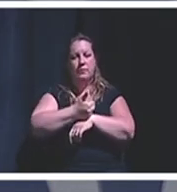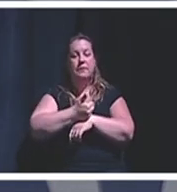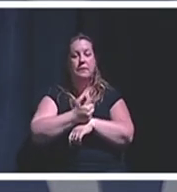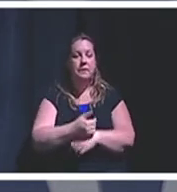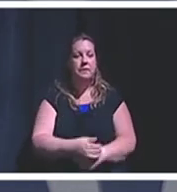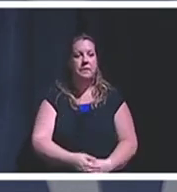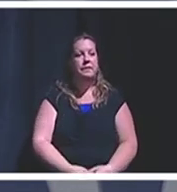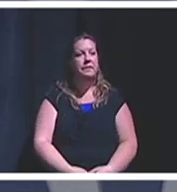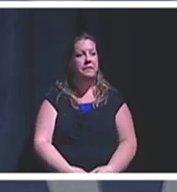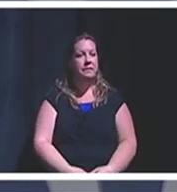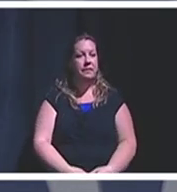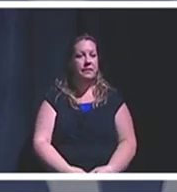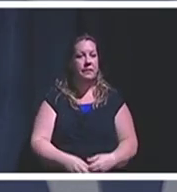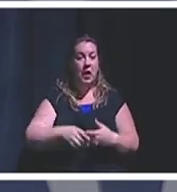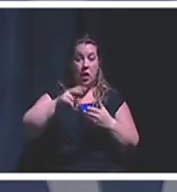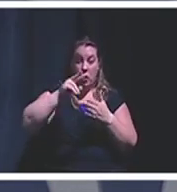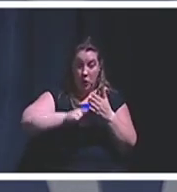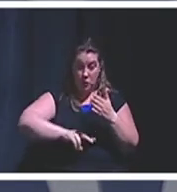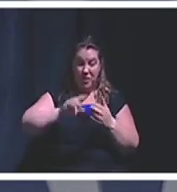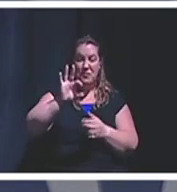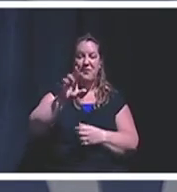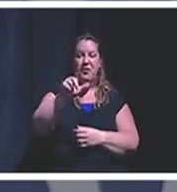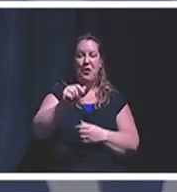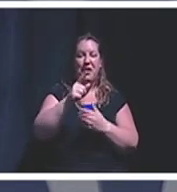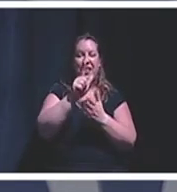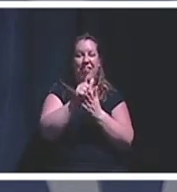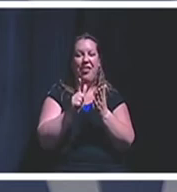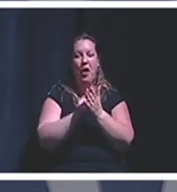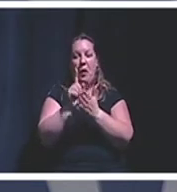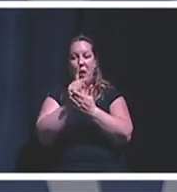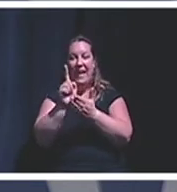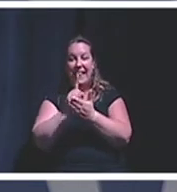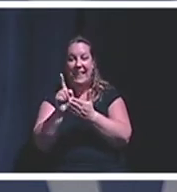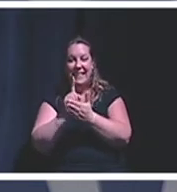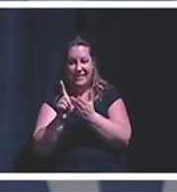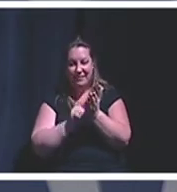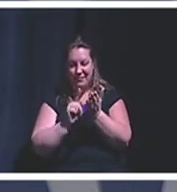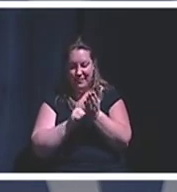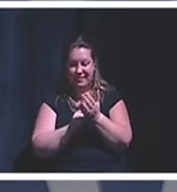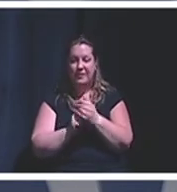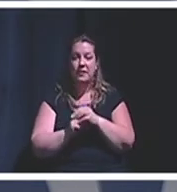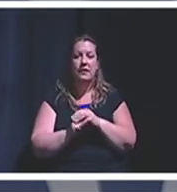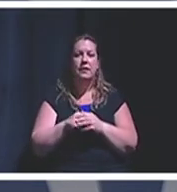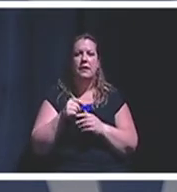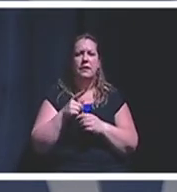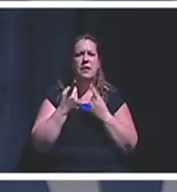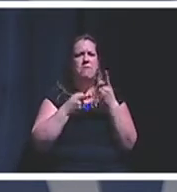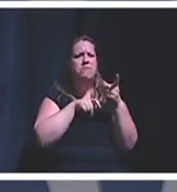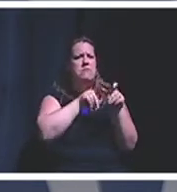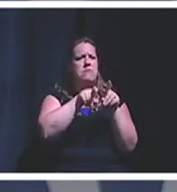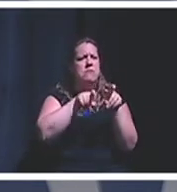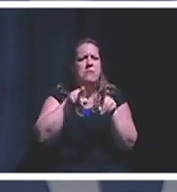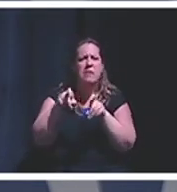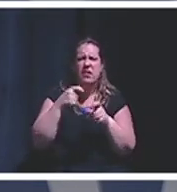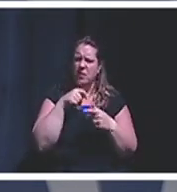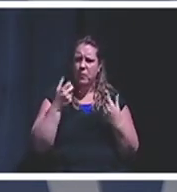Graduates, read your Florida Law Weeklies. Be inquisitive. Don't be afraid to ask